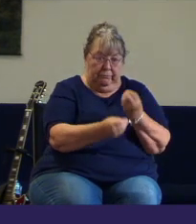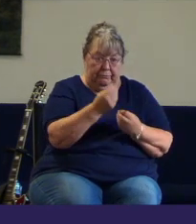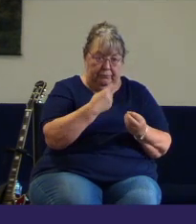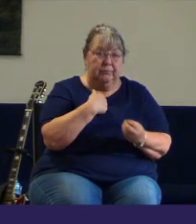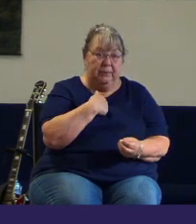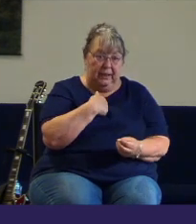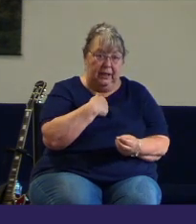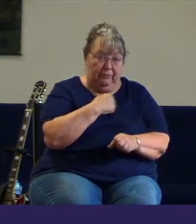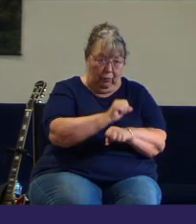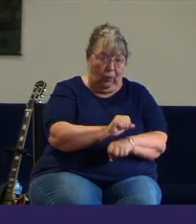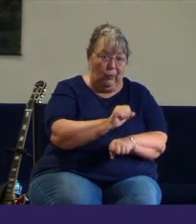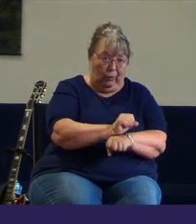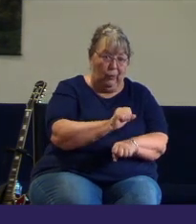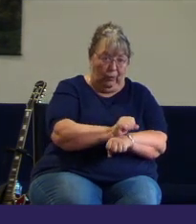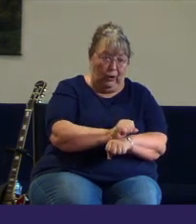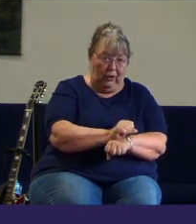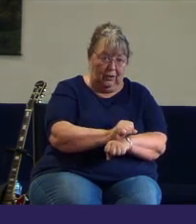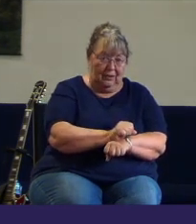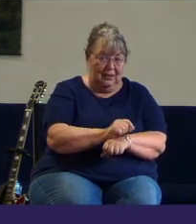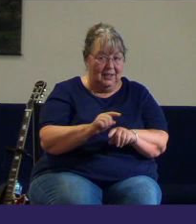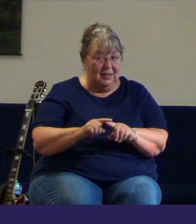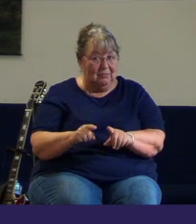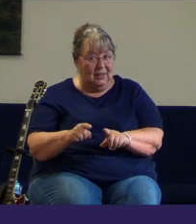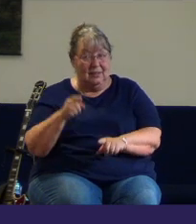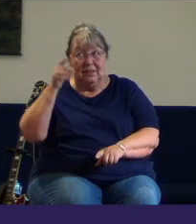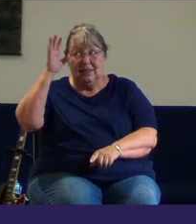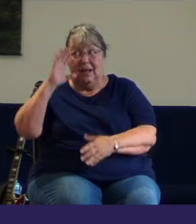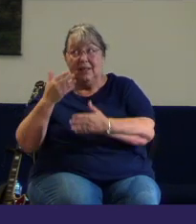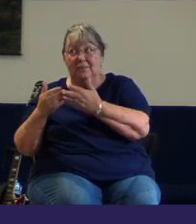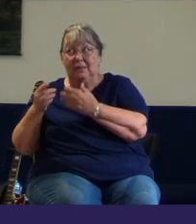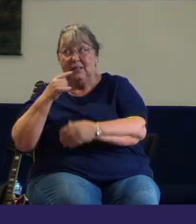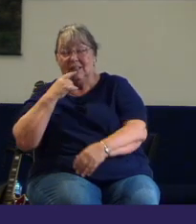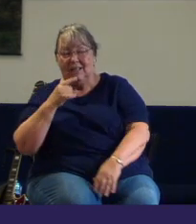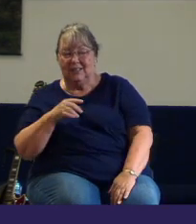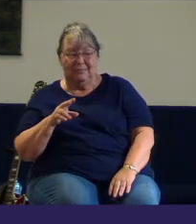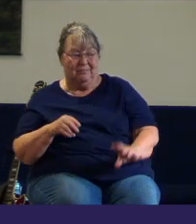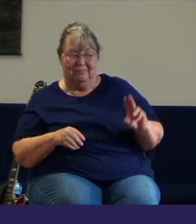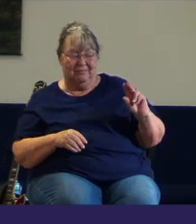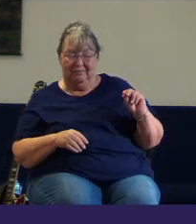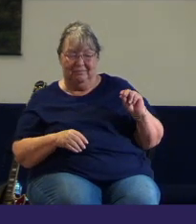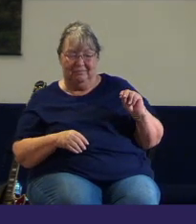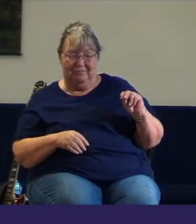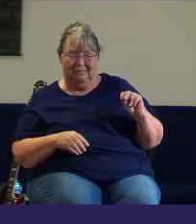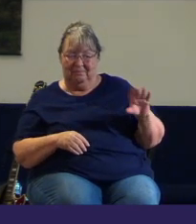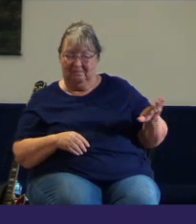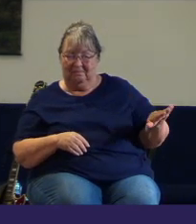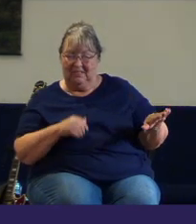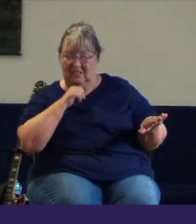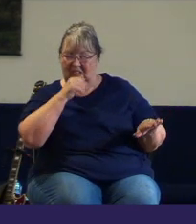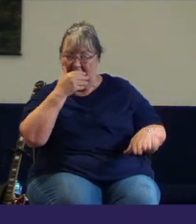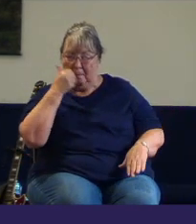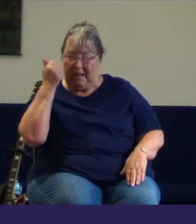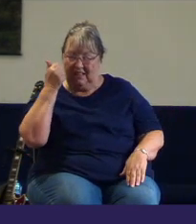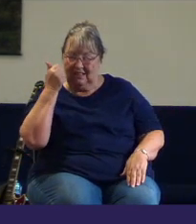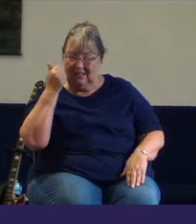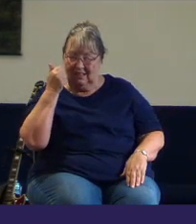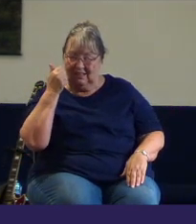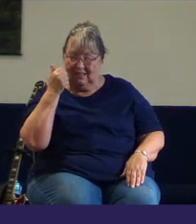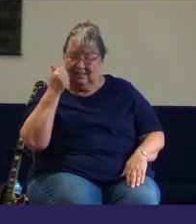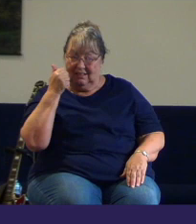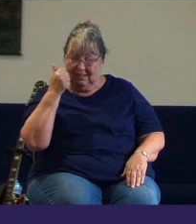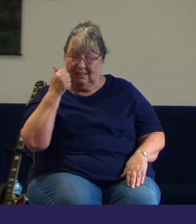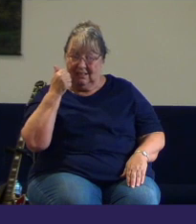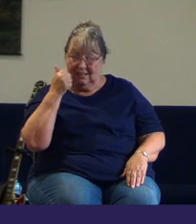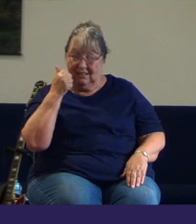tell God that there's a different way to do it sometimes. I don't know about you, but I've done that before.